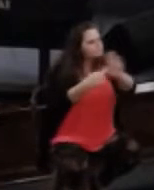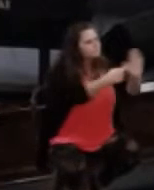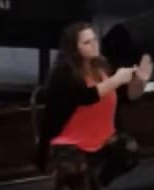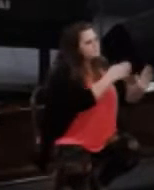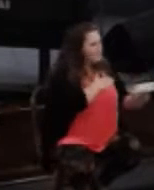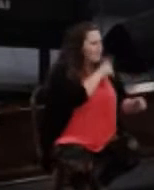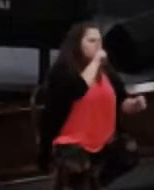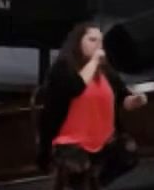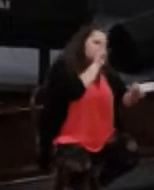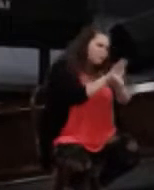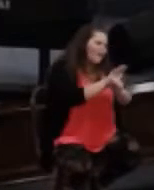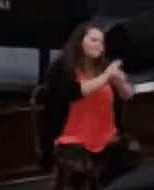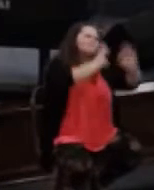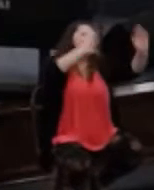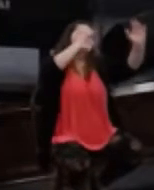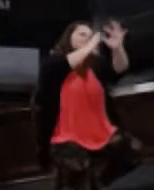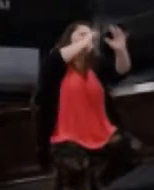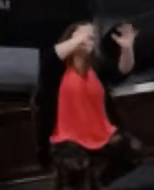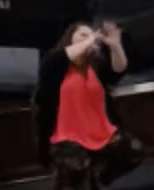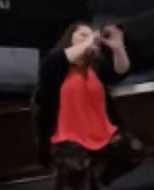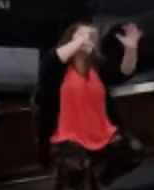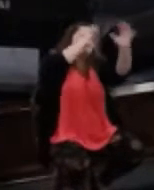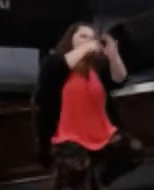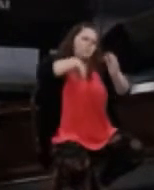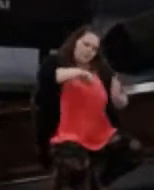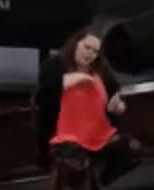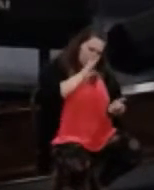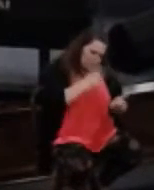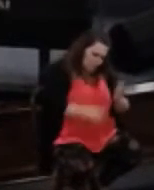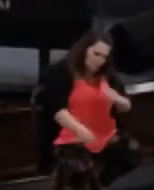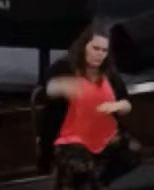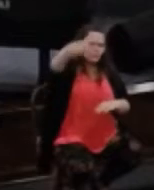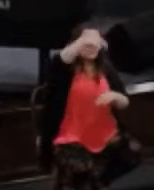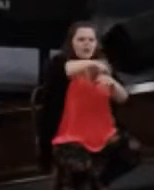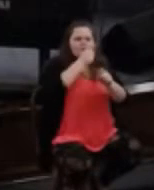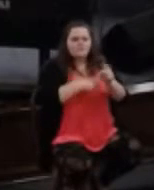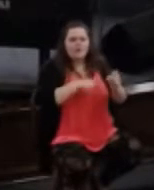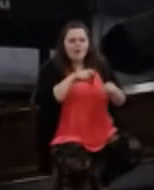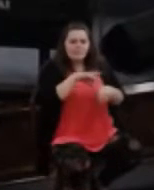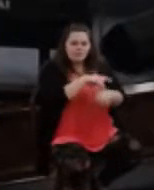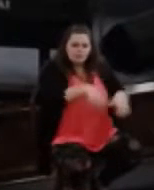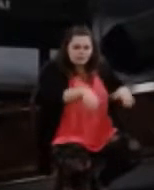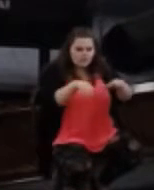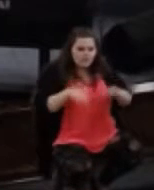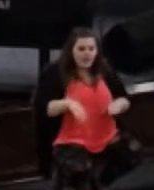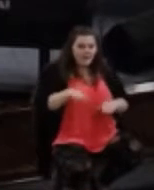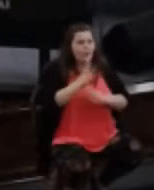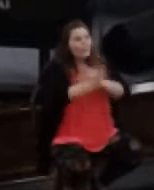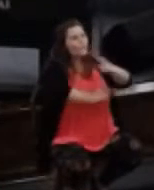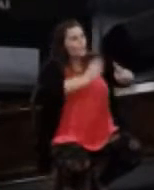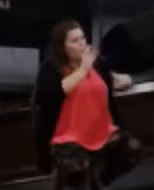and the trumpet call is sounded, we will rise out of the grave, that no earthly tomb can hold us.